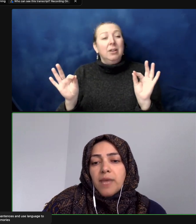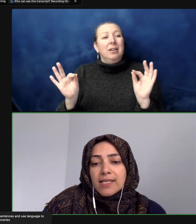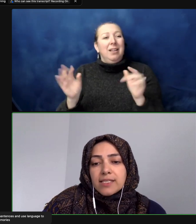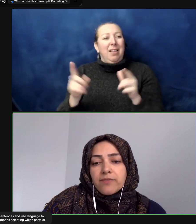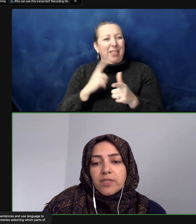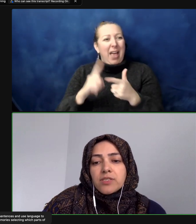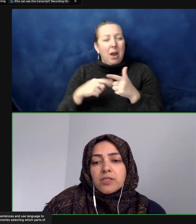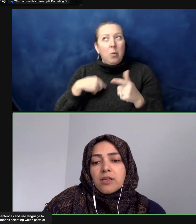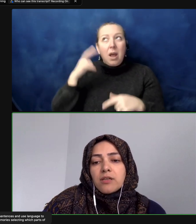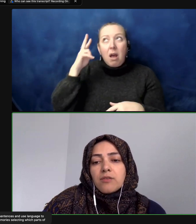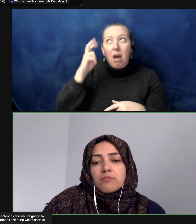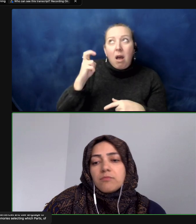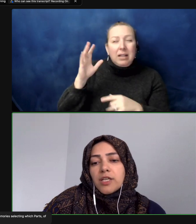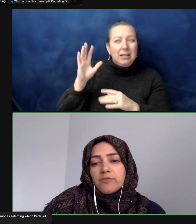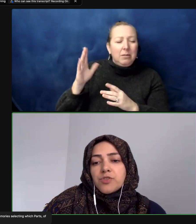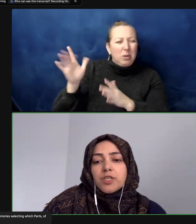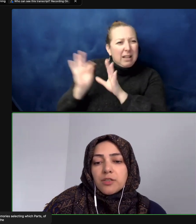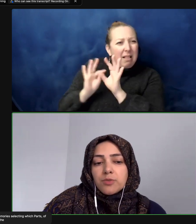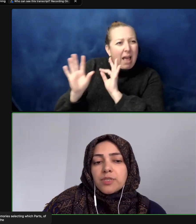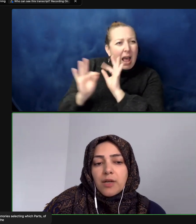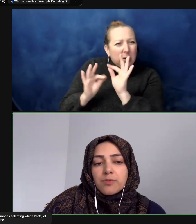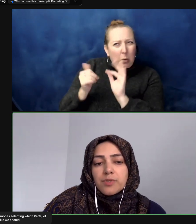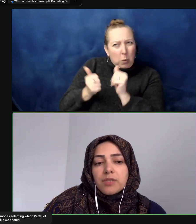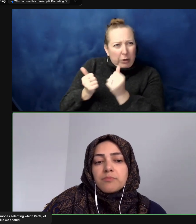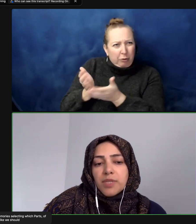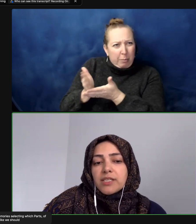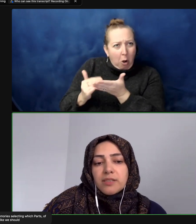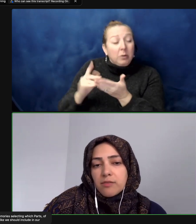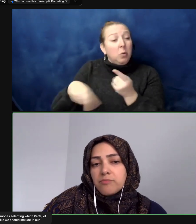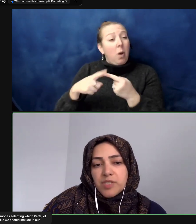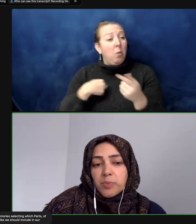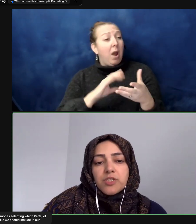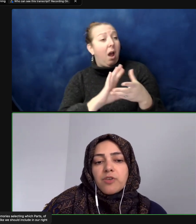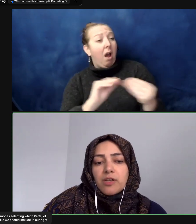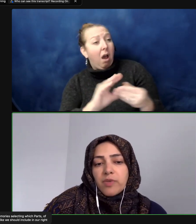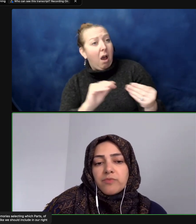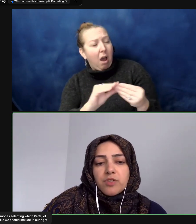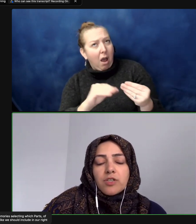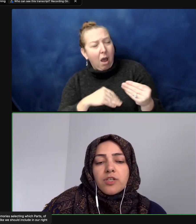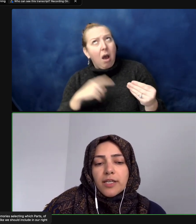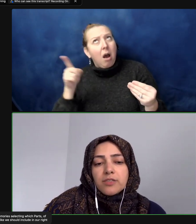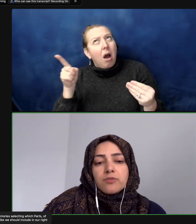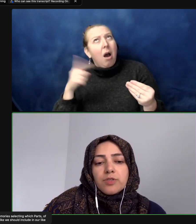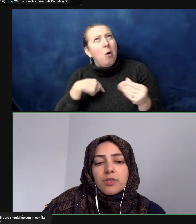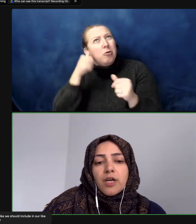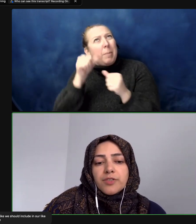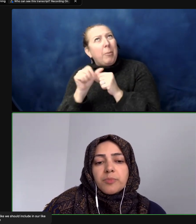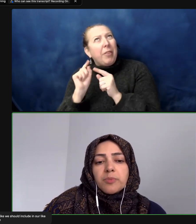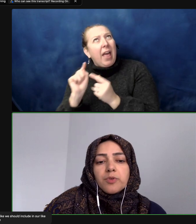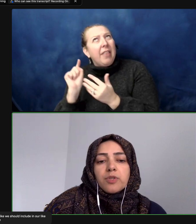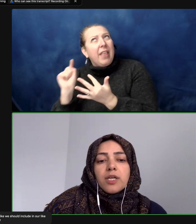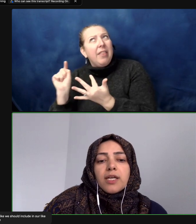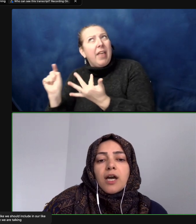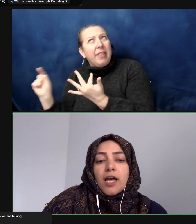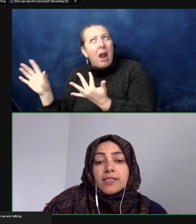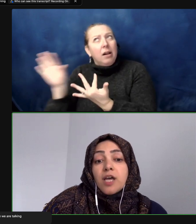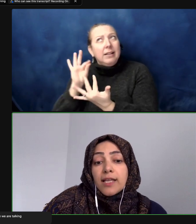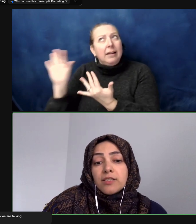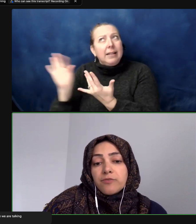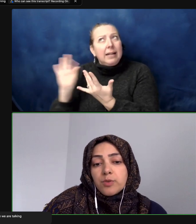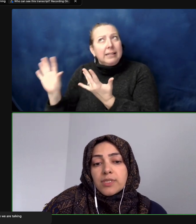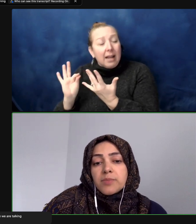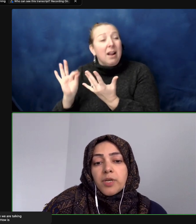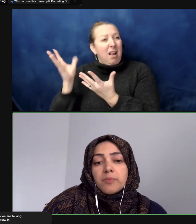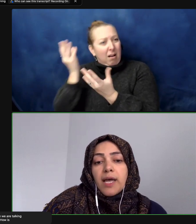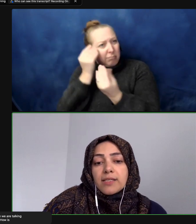the past events we should include in our the speech, and when we are talking to other people is